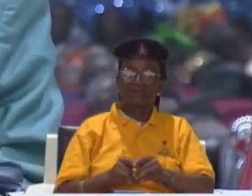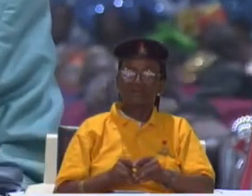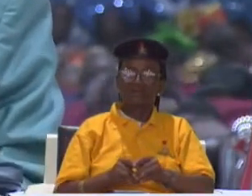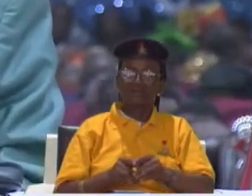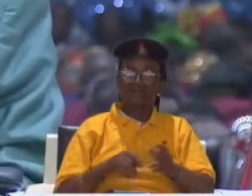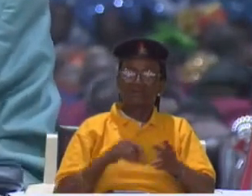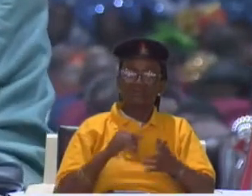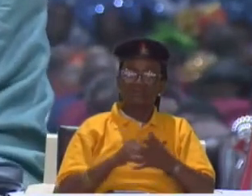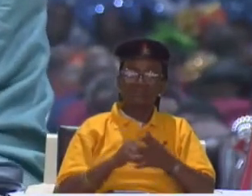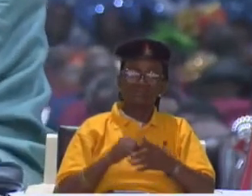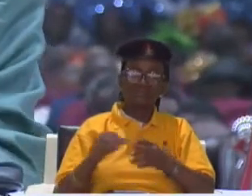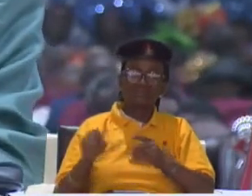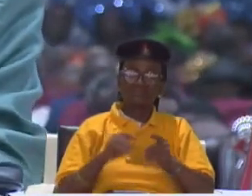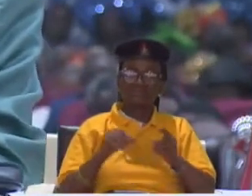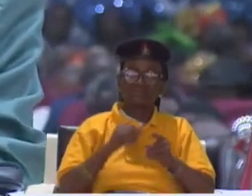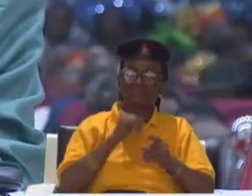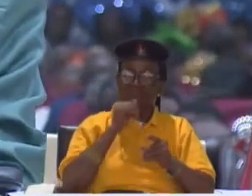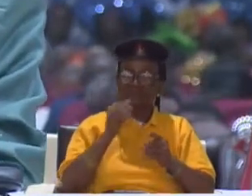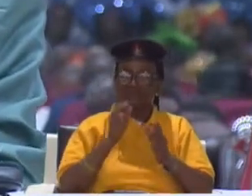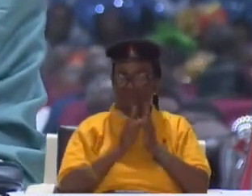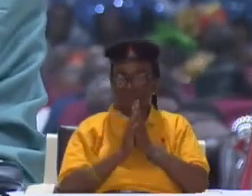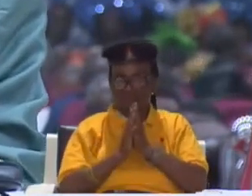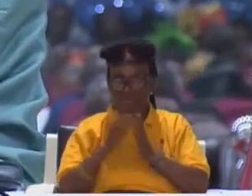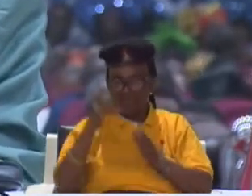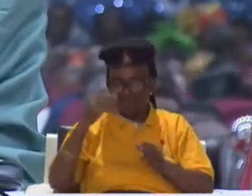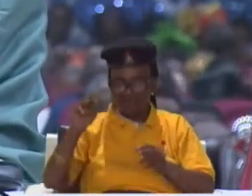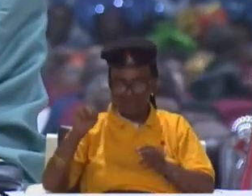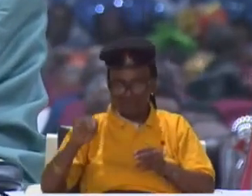he didn't pray for him.